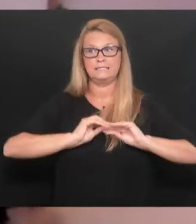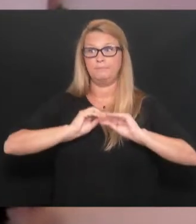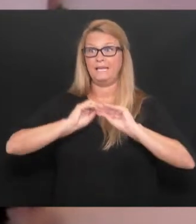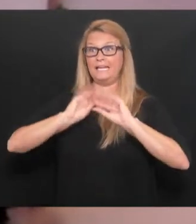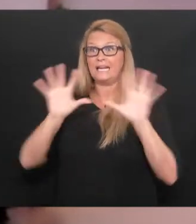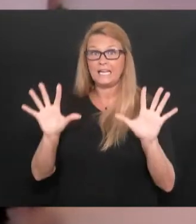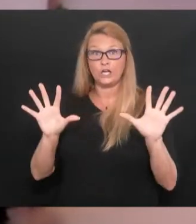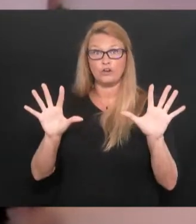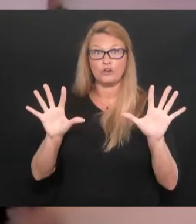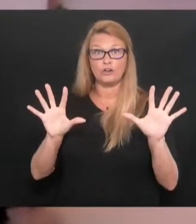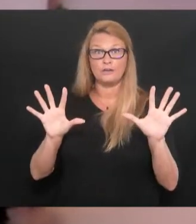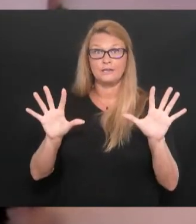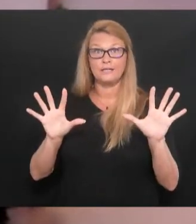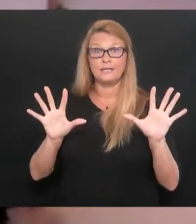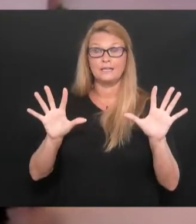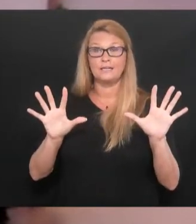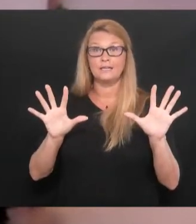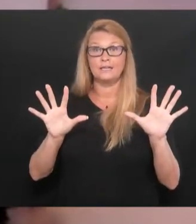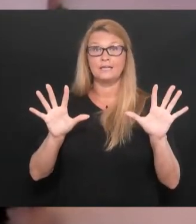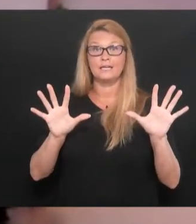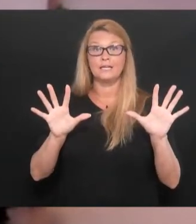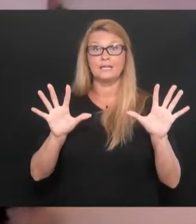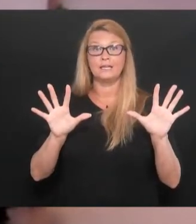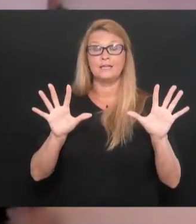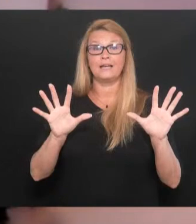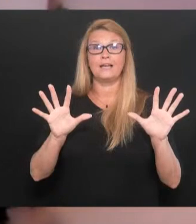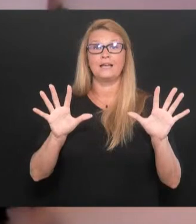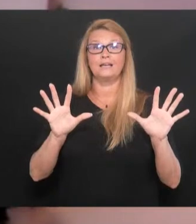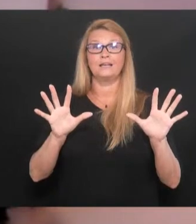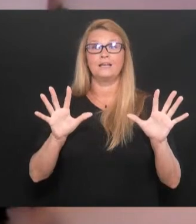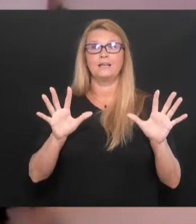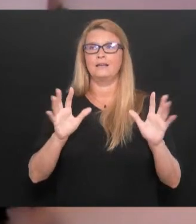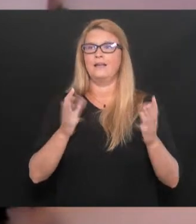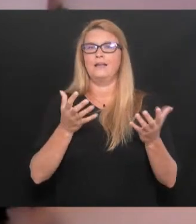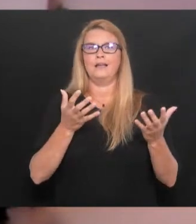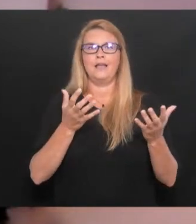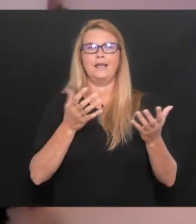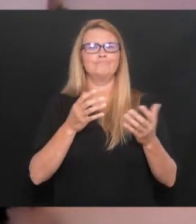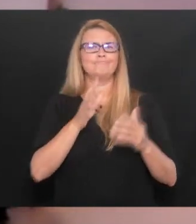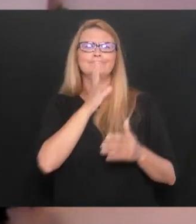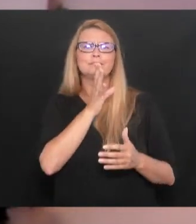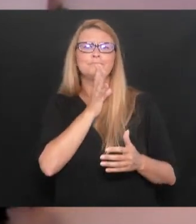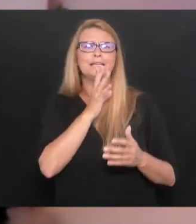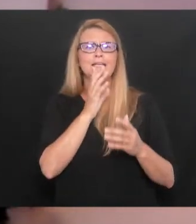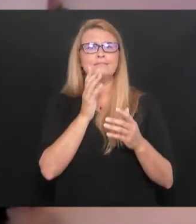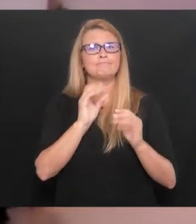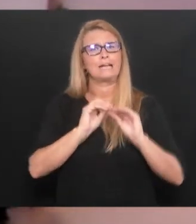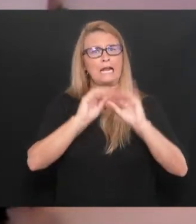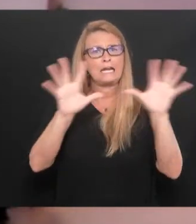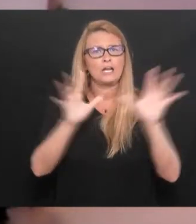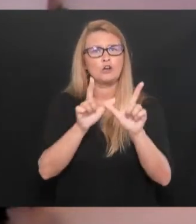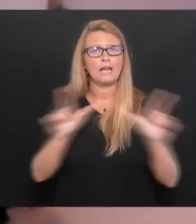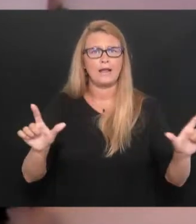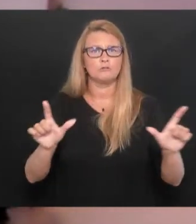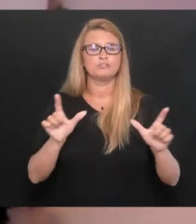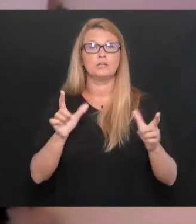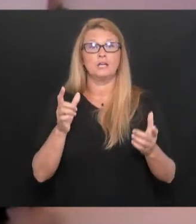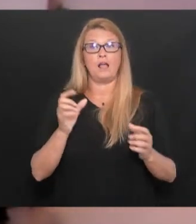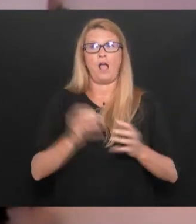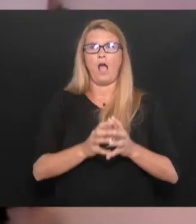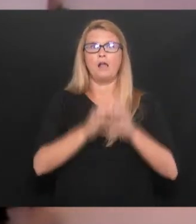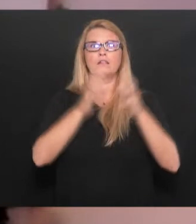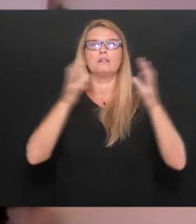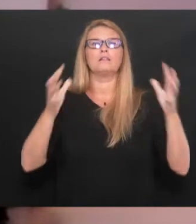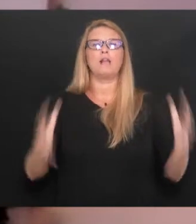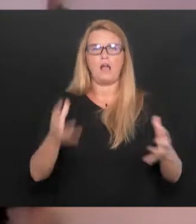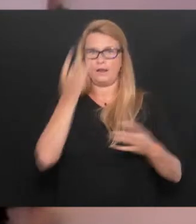the governor said, speak in plain and clear language. There's a lot of information that is